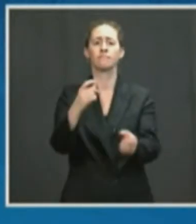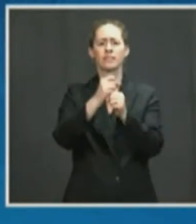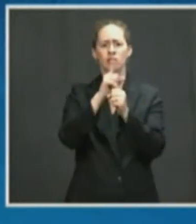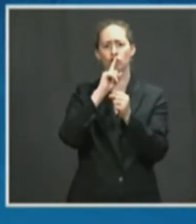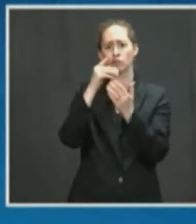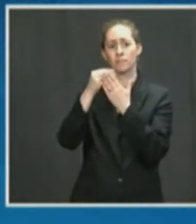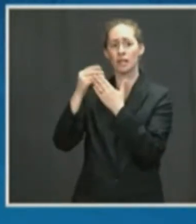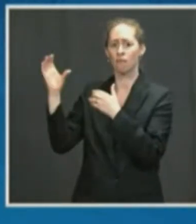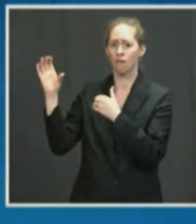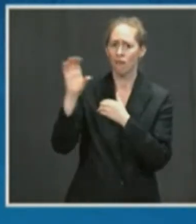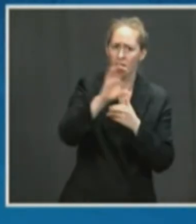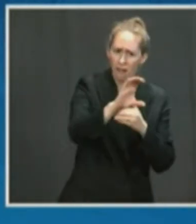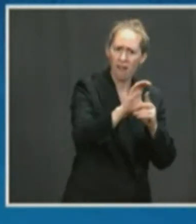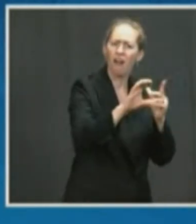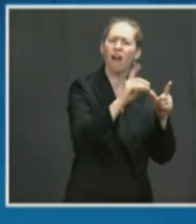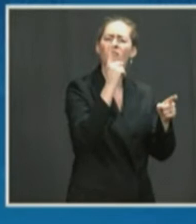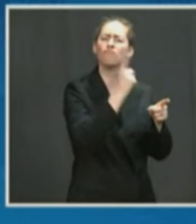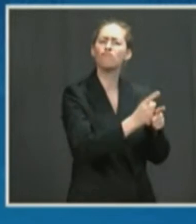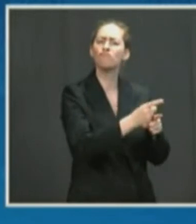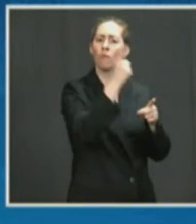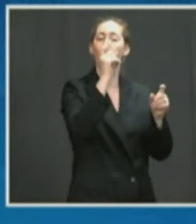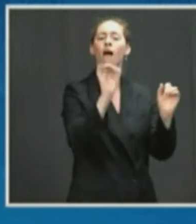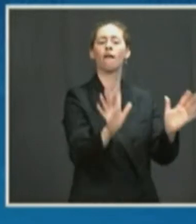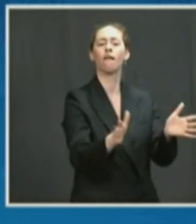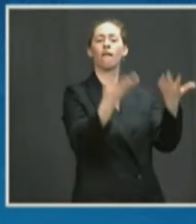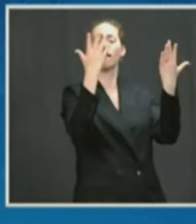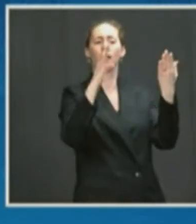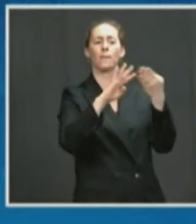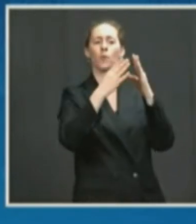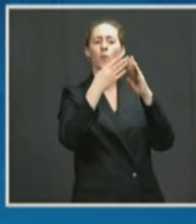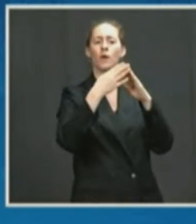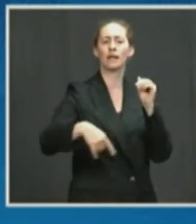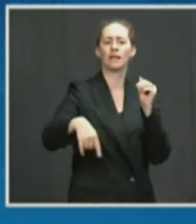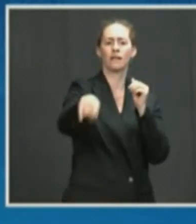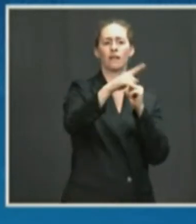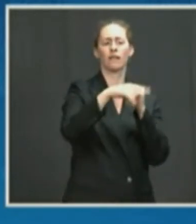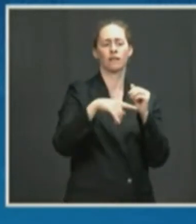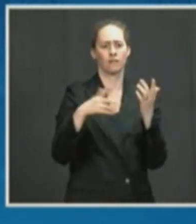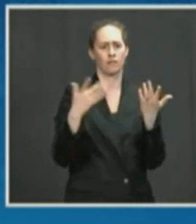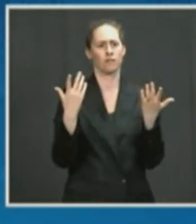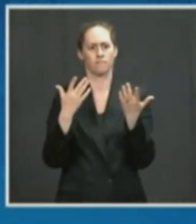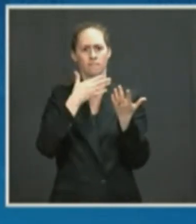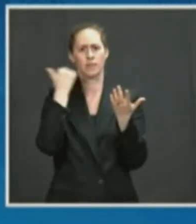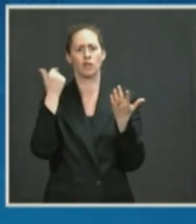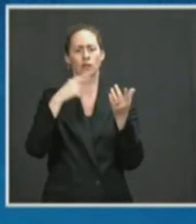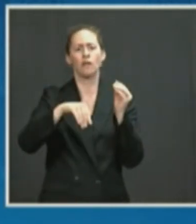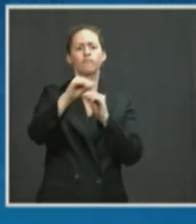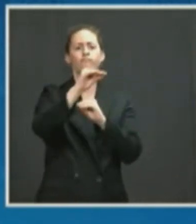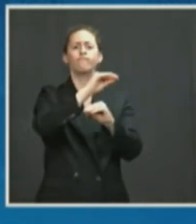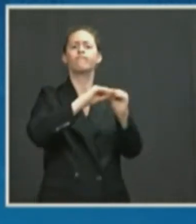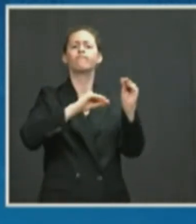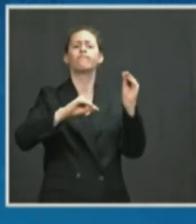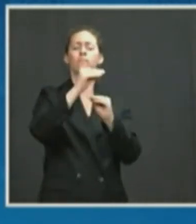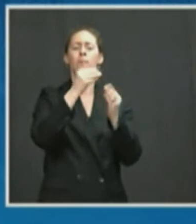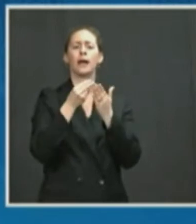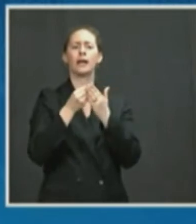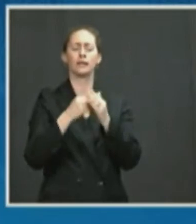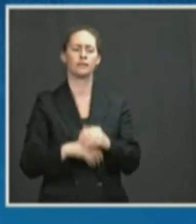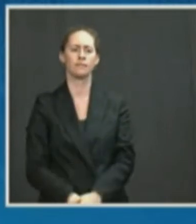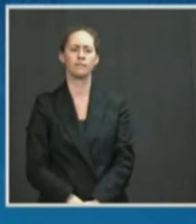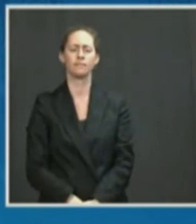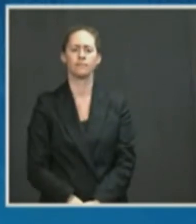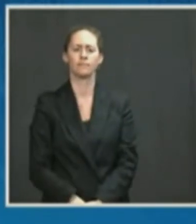about changes in the way of living, in the way of producing, and help them with our own agencies to seek markets